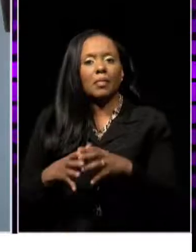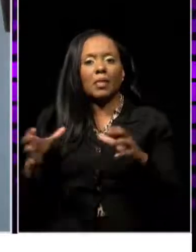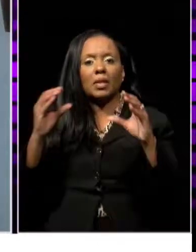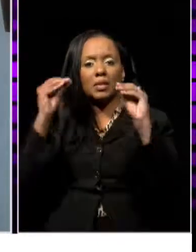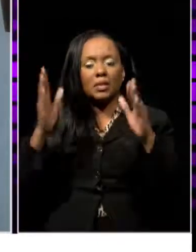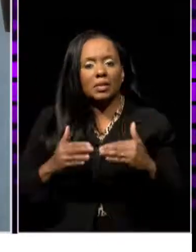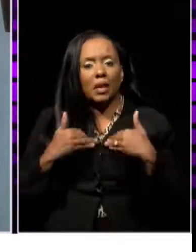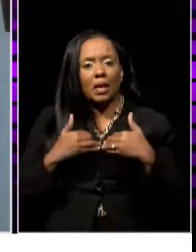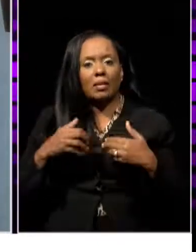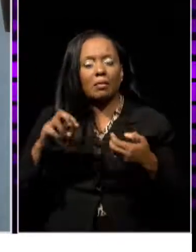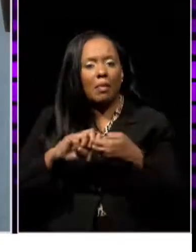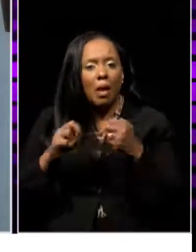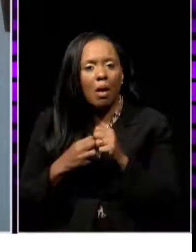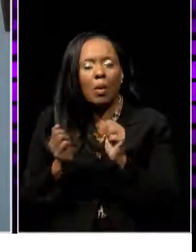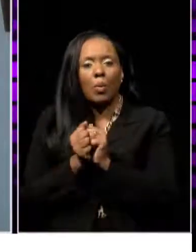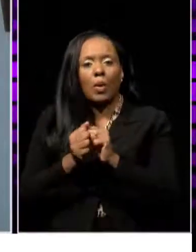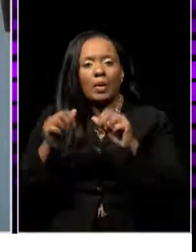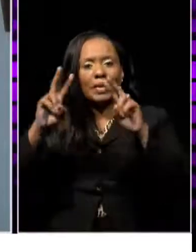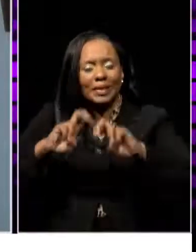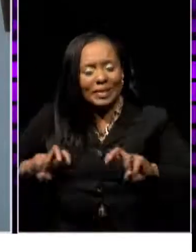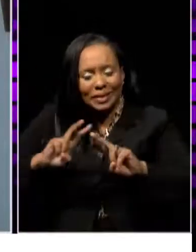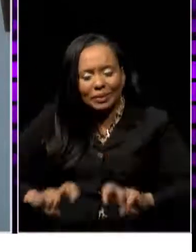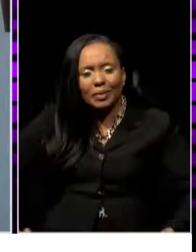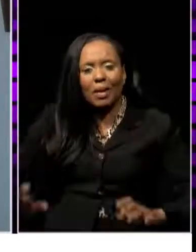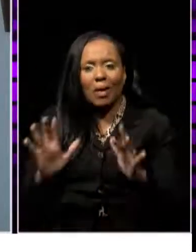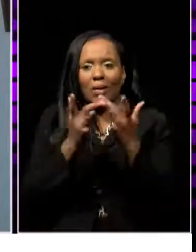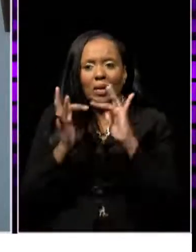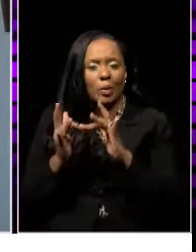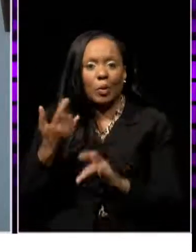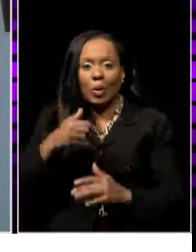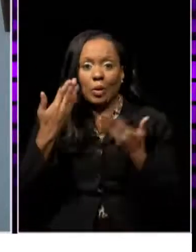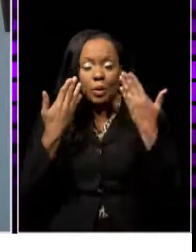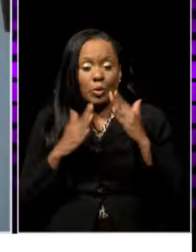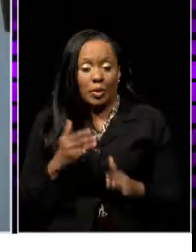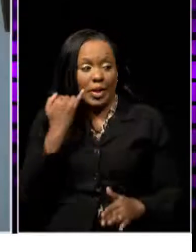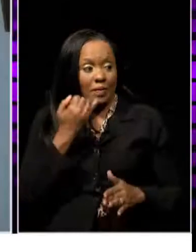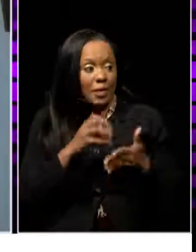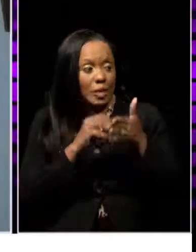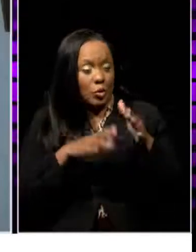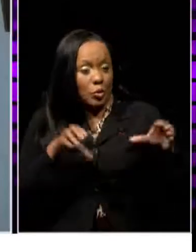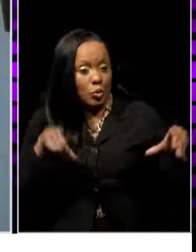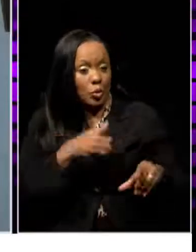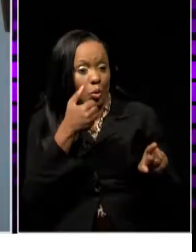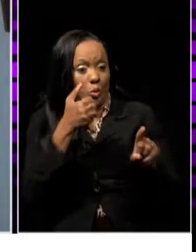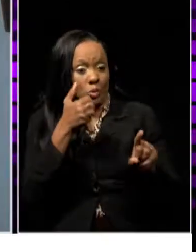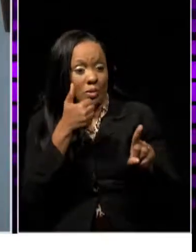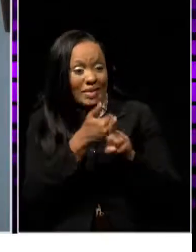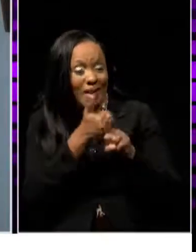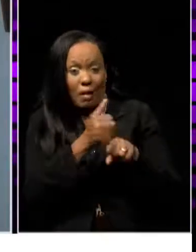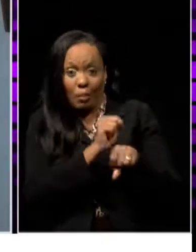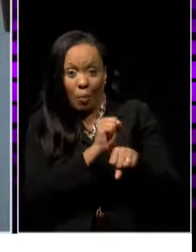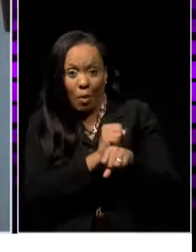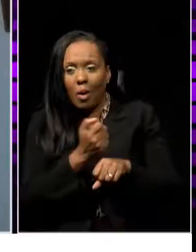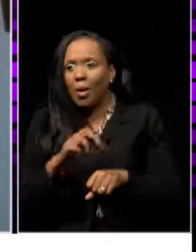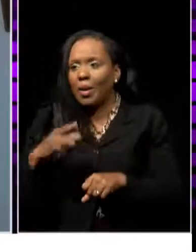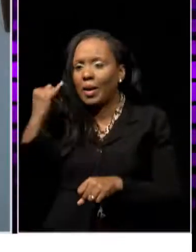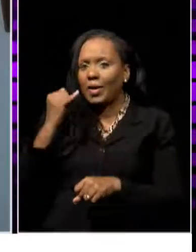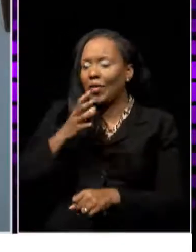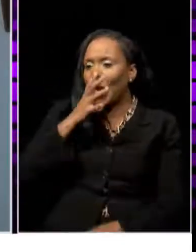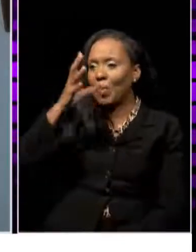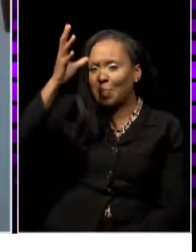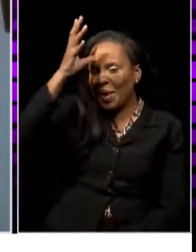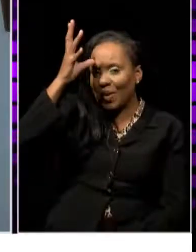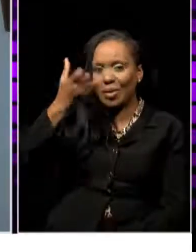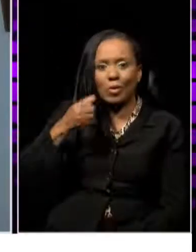online, because there's no way for us to validate that the students are really the ones doing it. We don't know how. So we have to